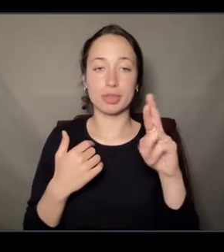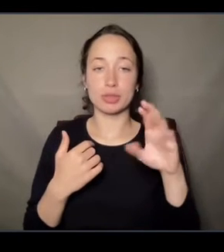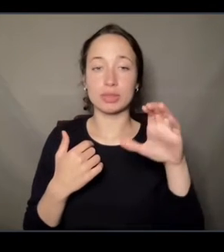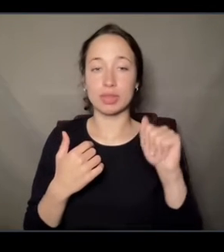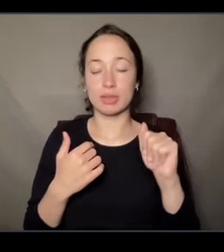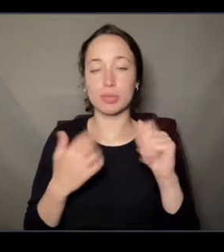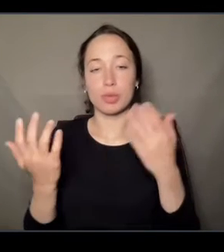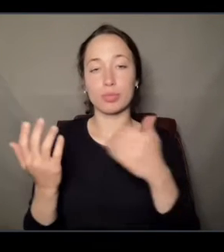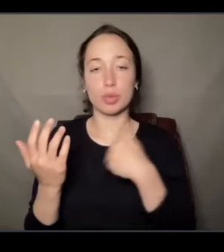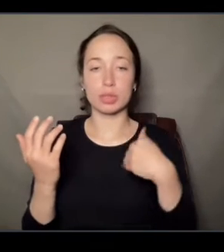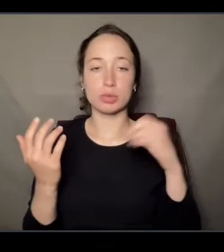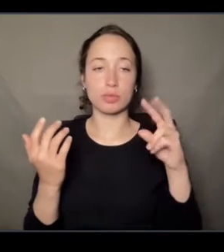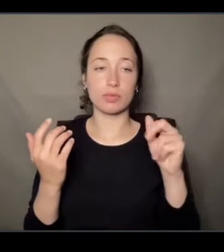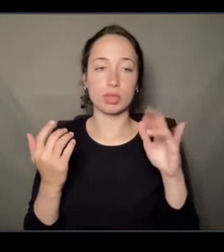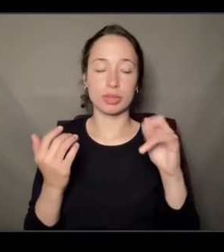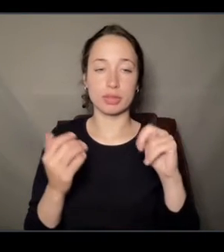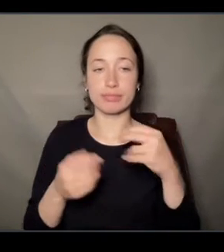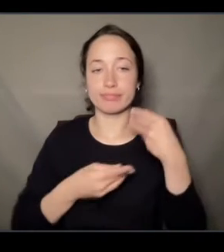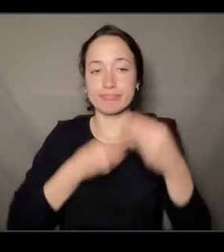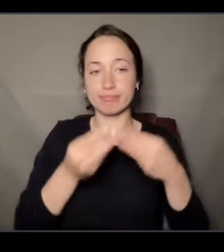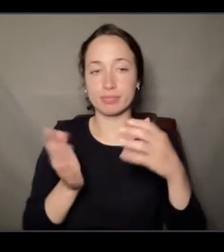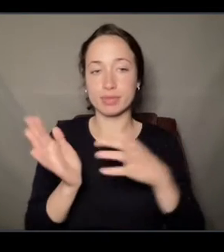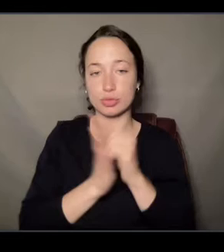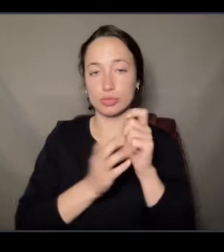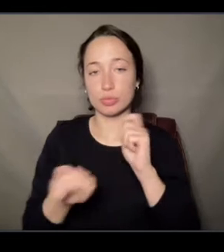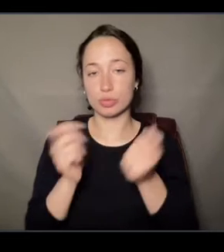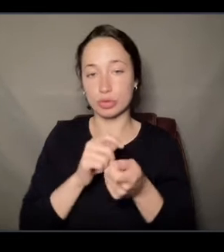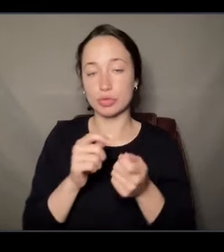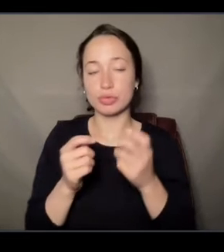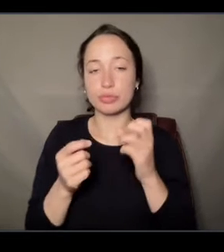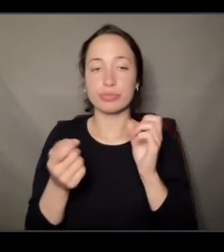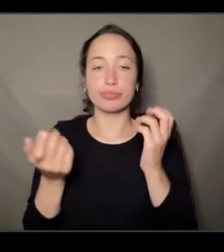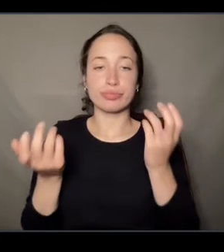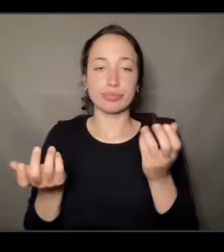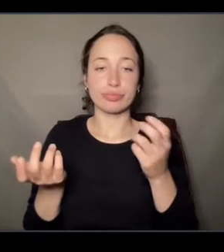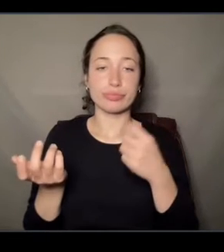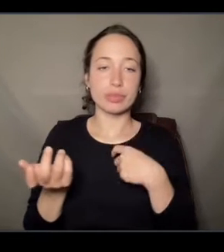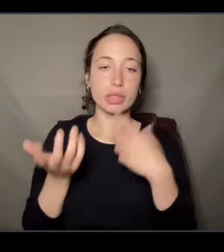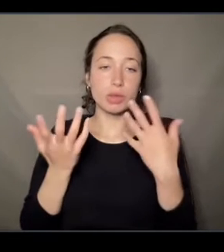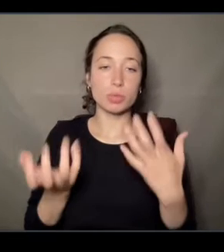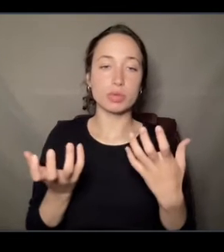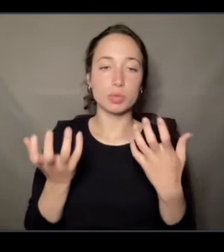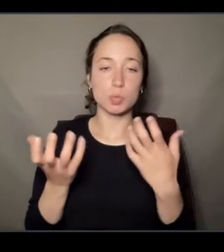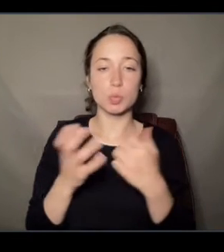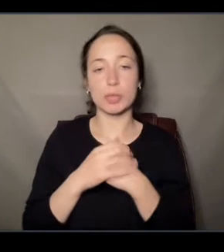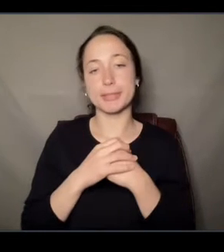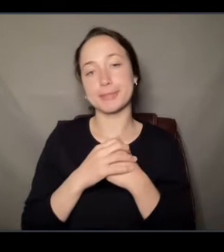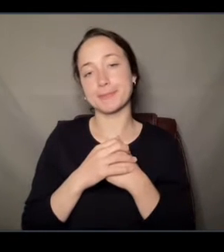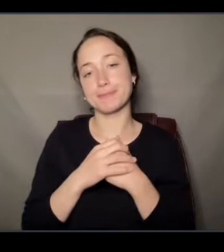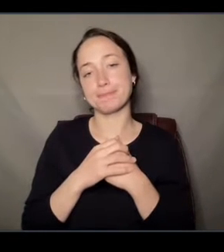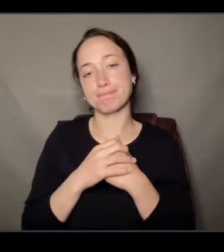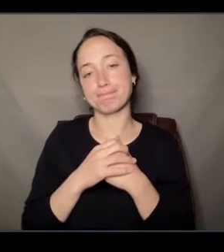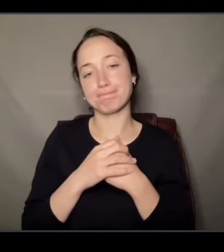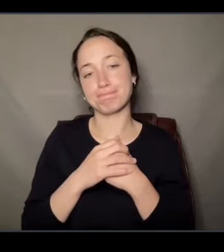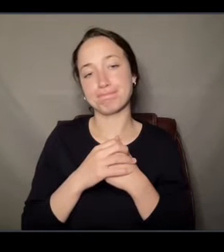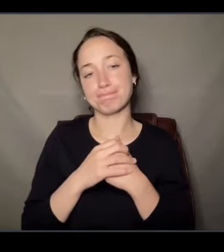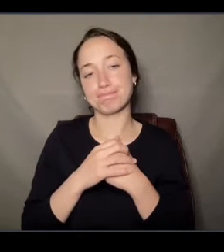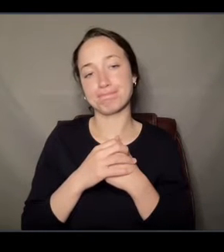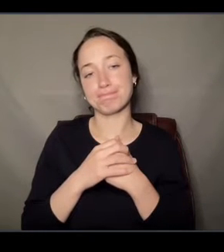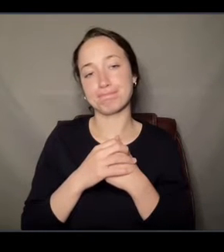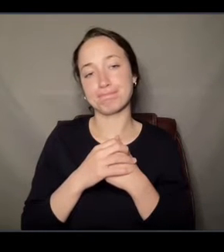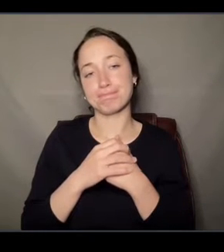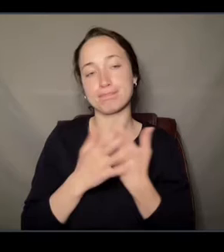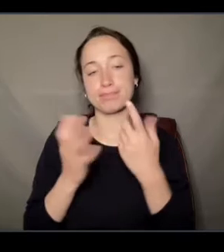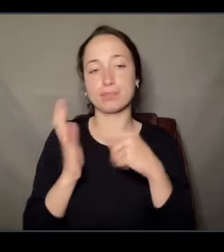the BRCA, or the breast and ovarian hereditary cancer mutation. And so I wanted